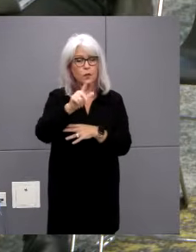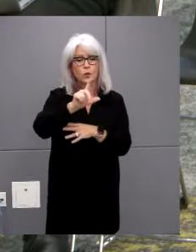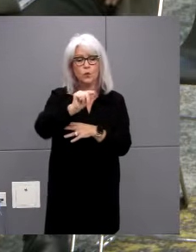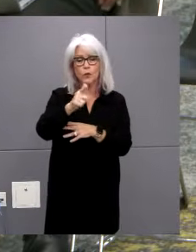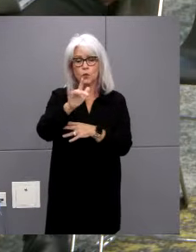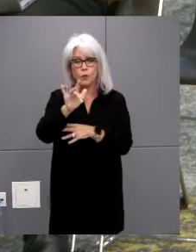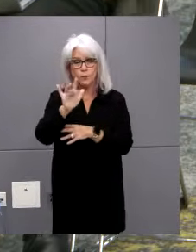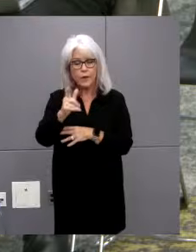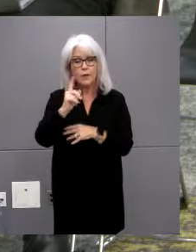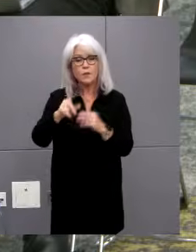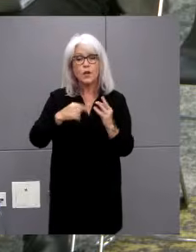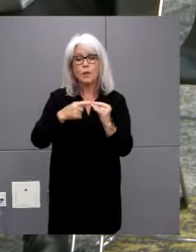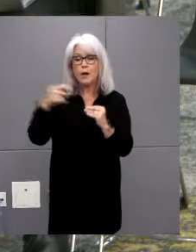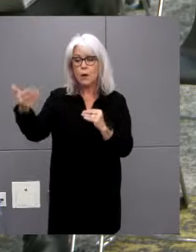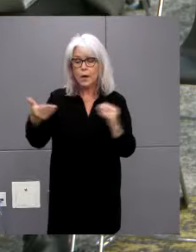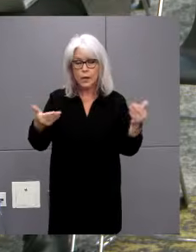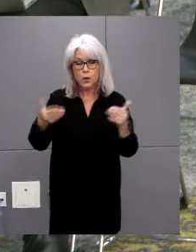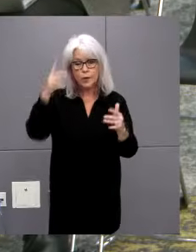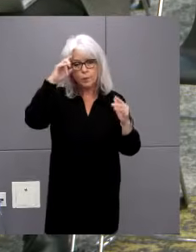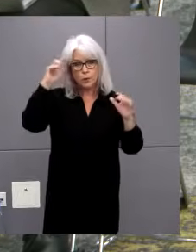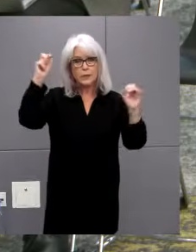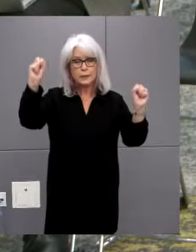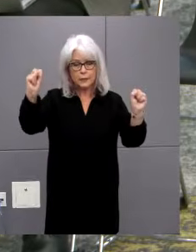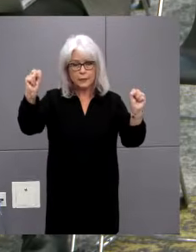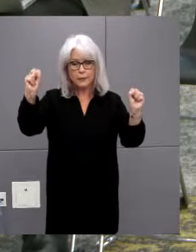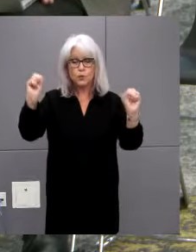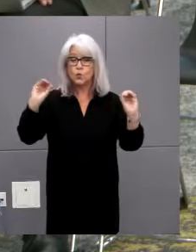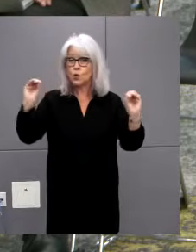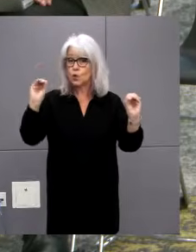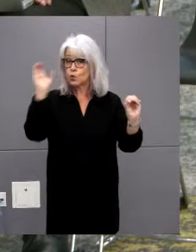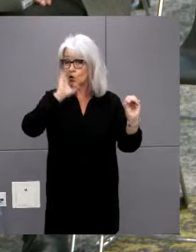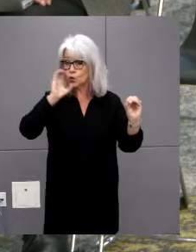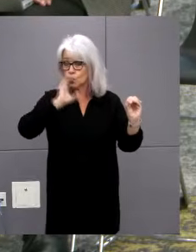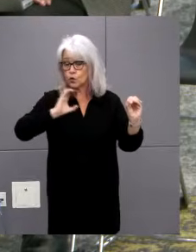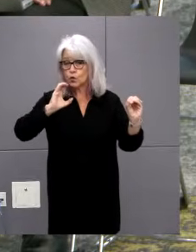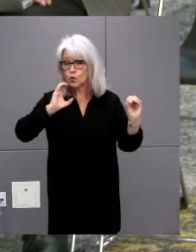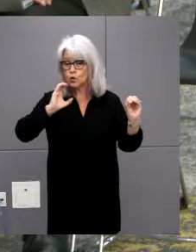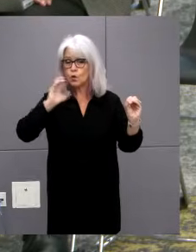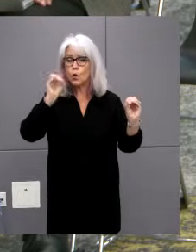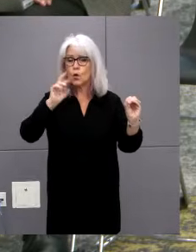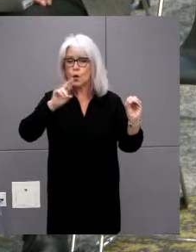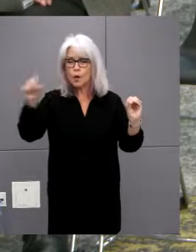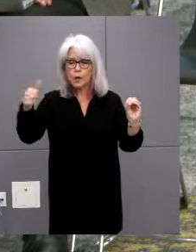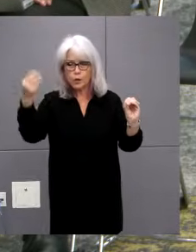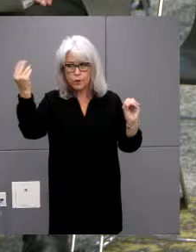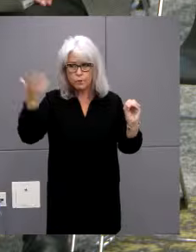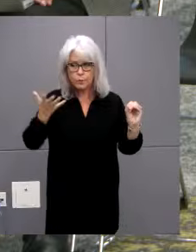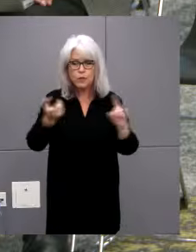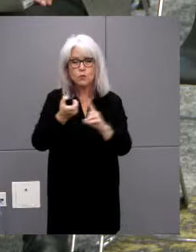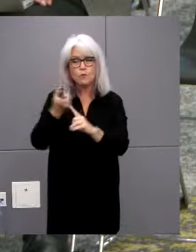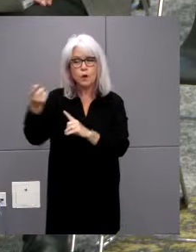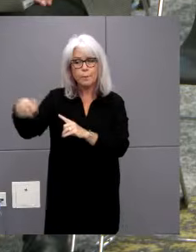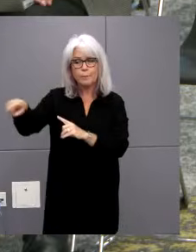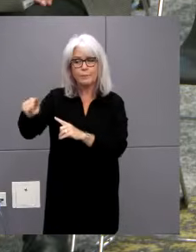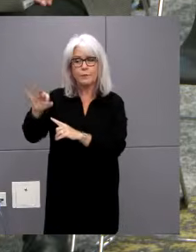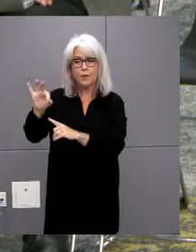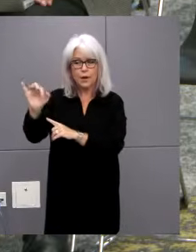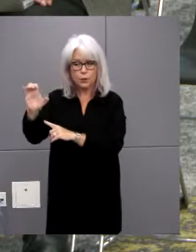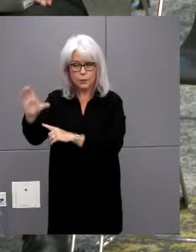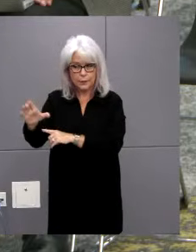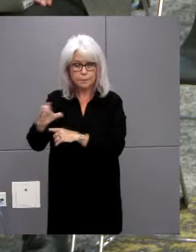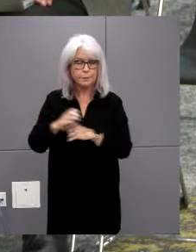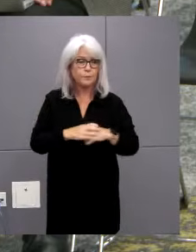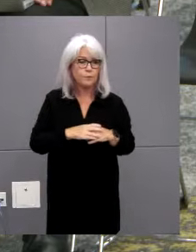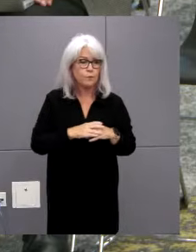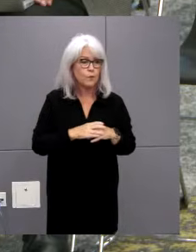regards to the hiring of the president with no search firm and no input from faculty, the chair